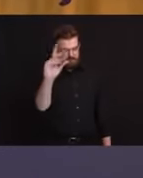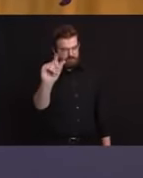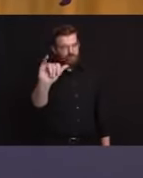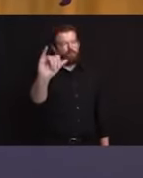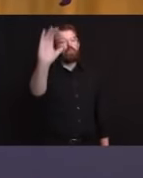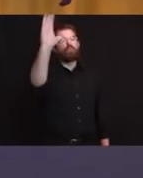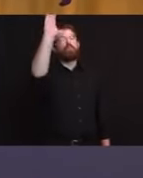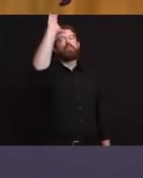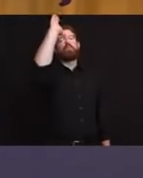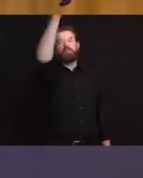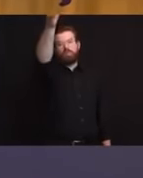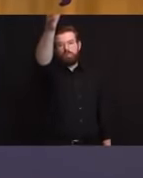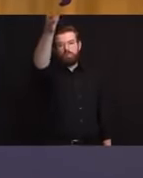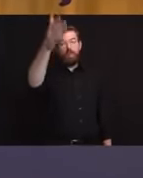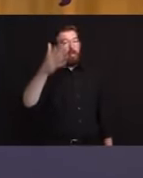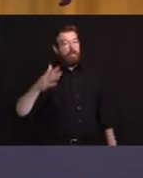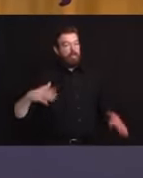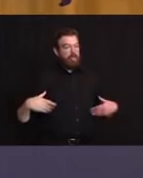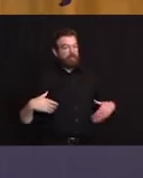Please, God. Thank you.